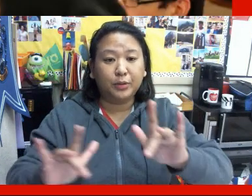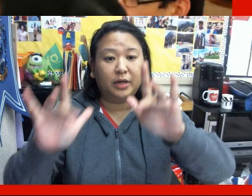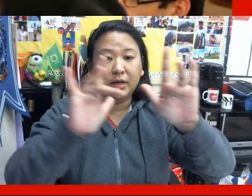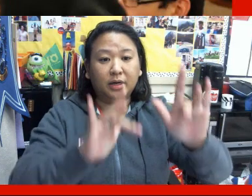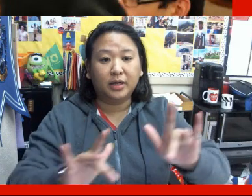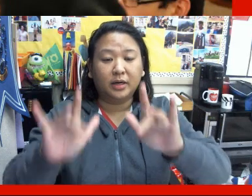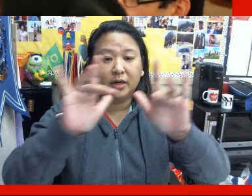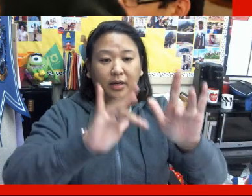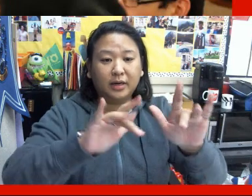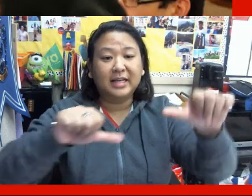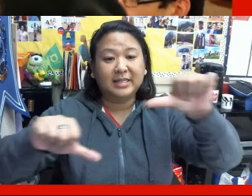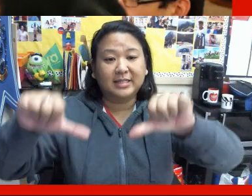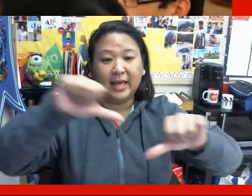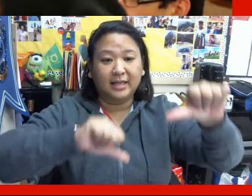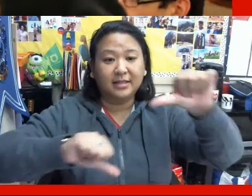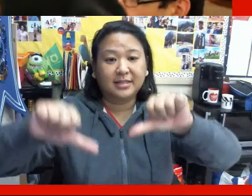Computer,